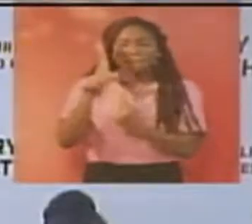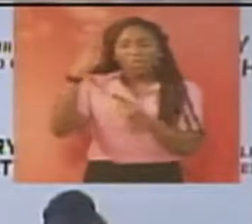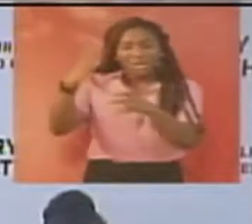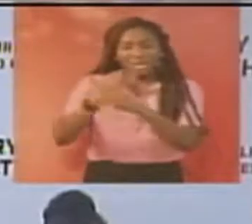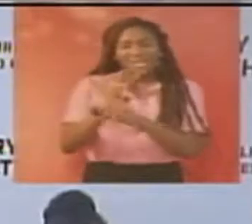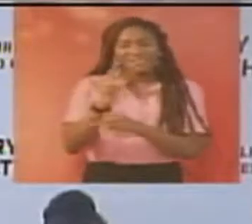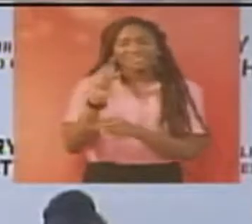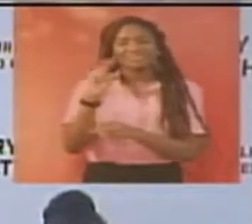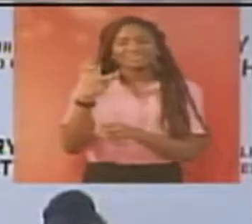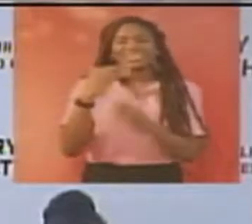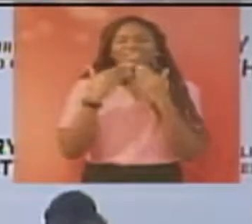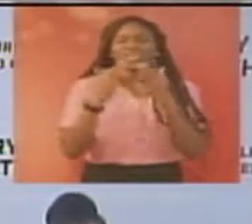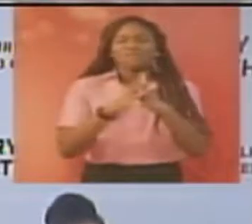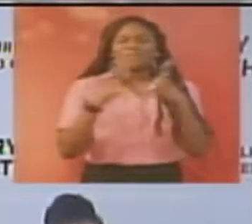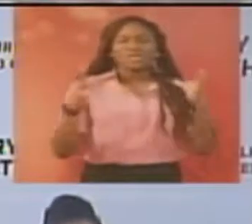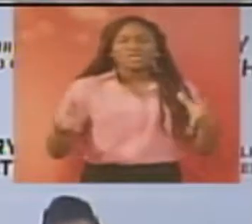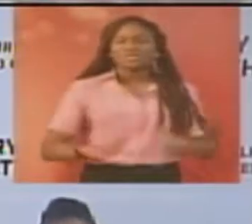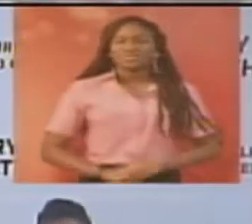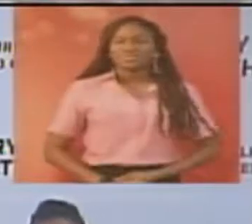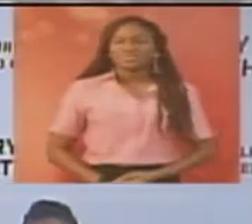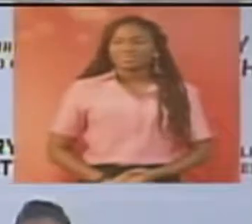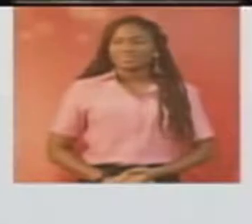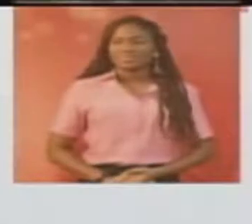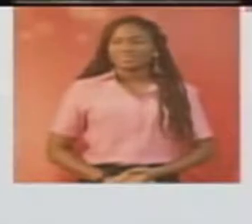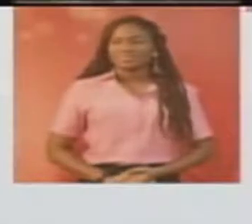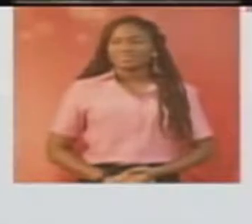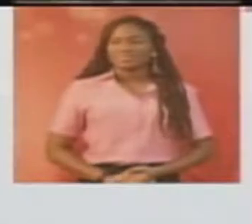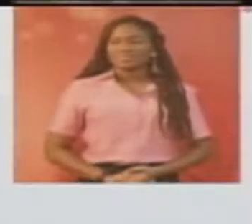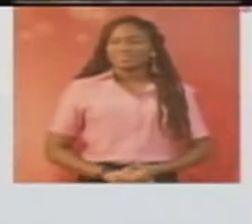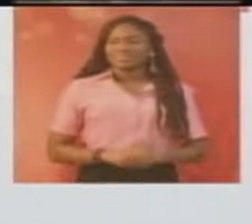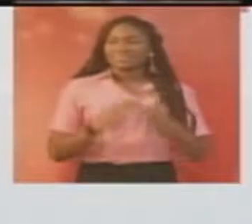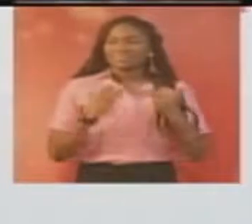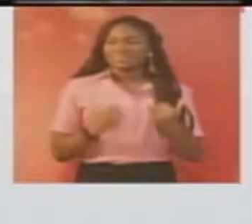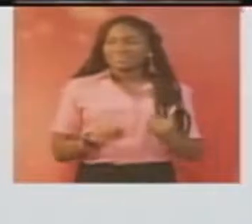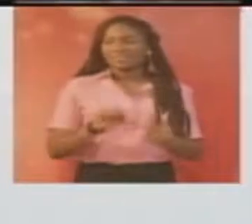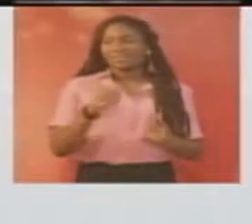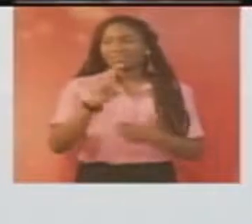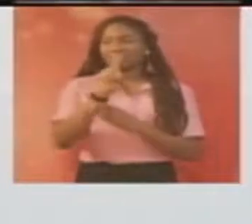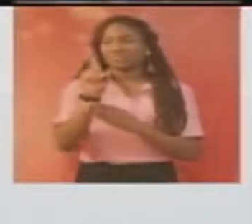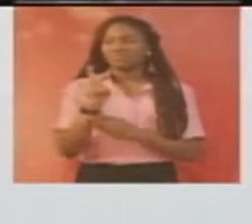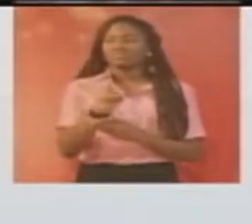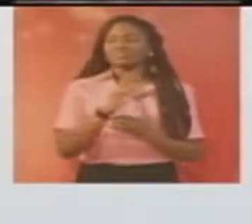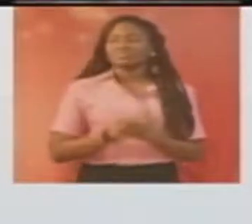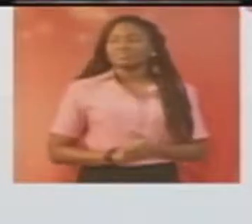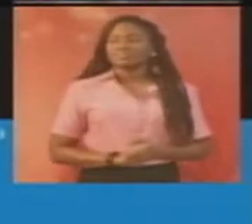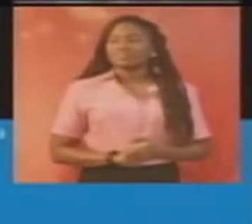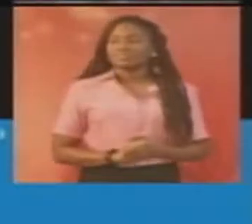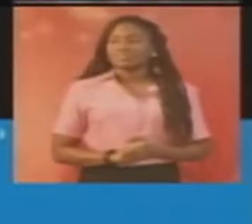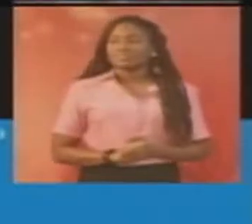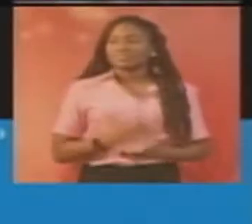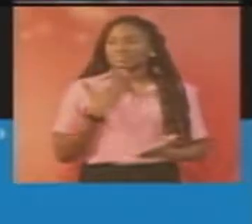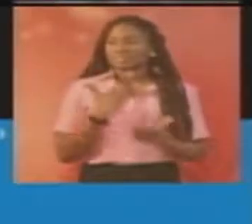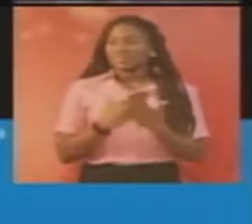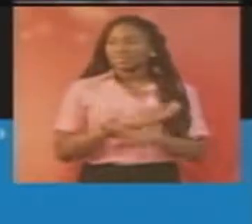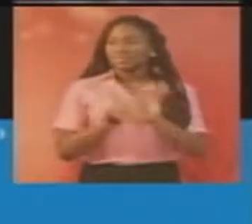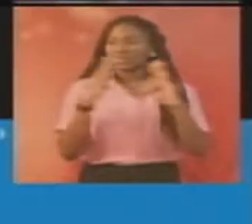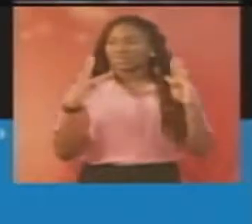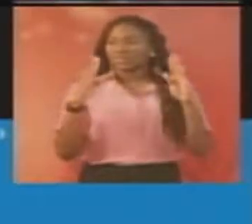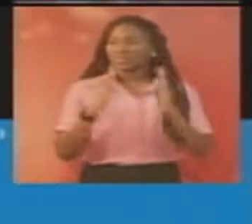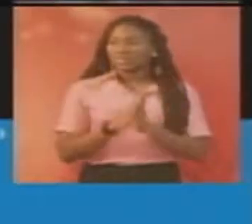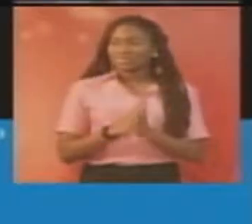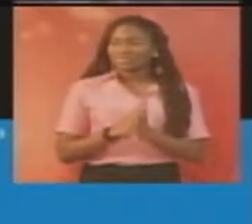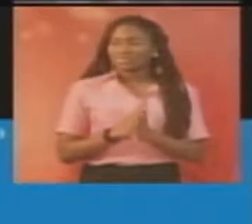Thank you very much, Dr. Hines. AZP News, you are next. Hi, good morning. Priya Bihari, AZP